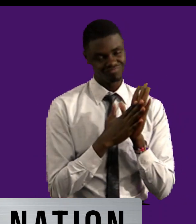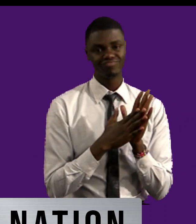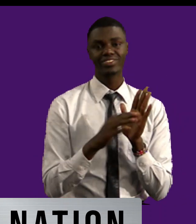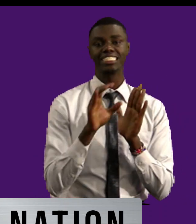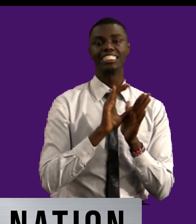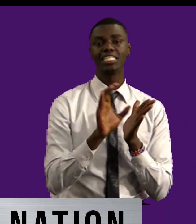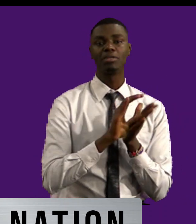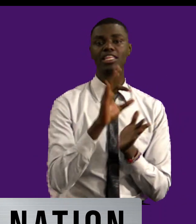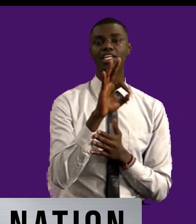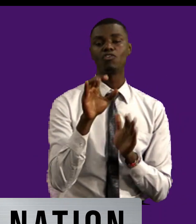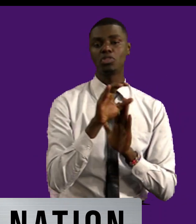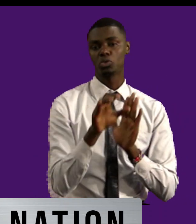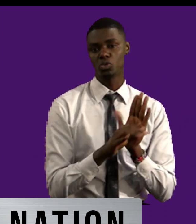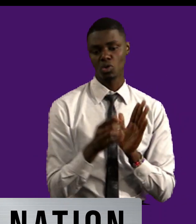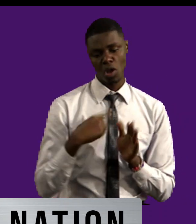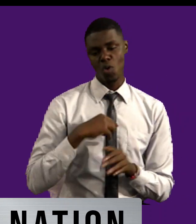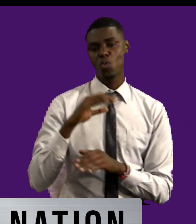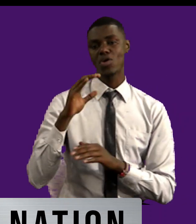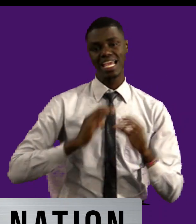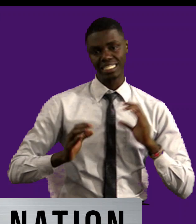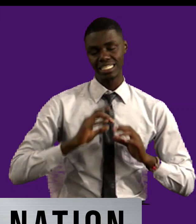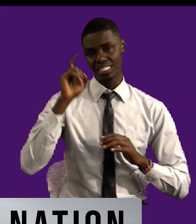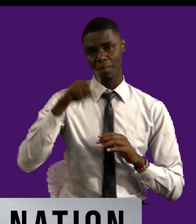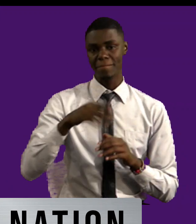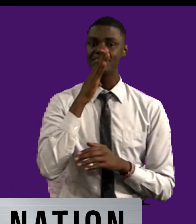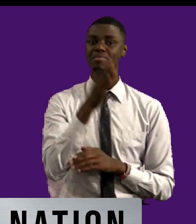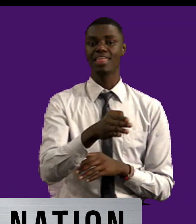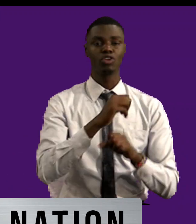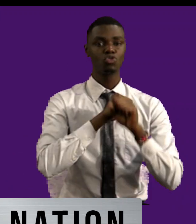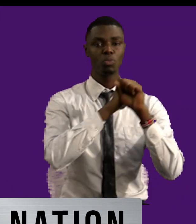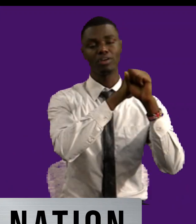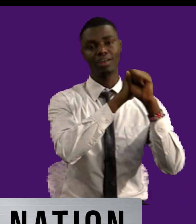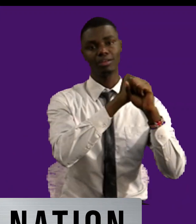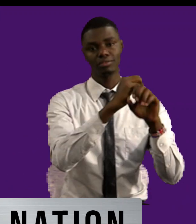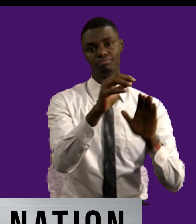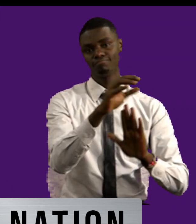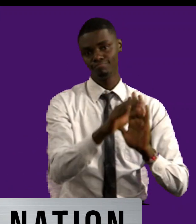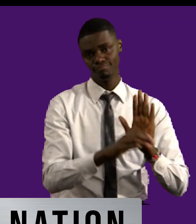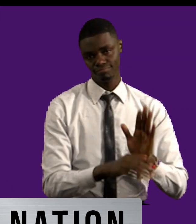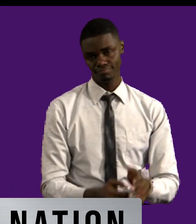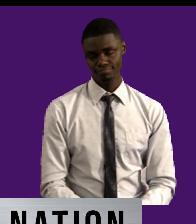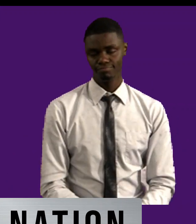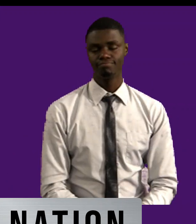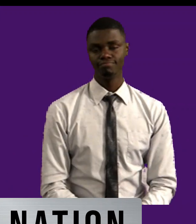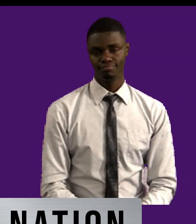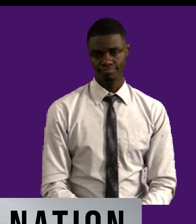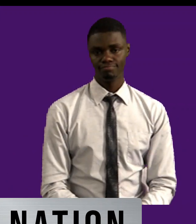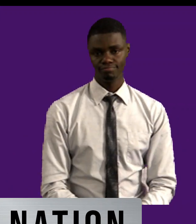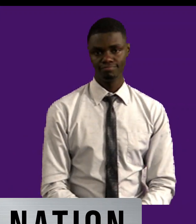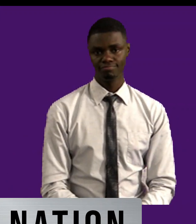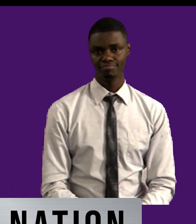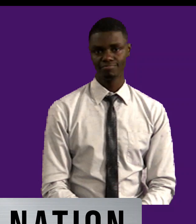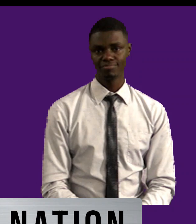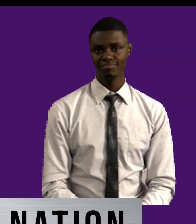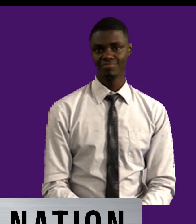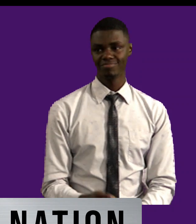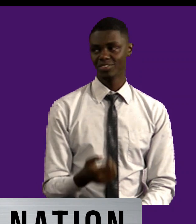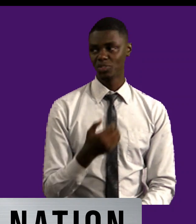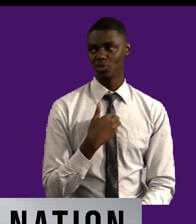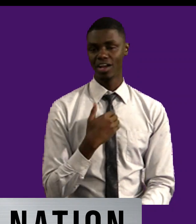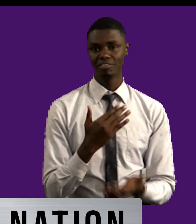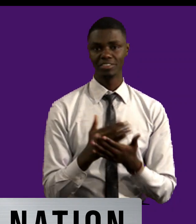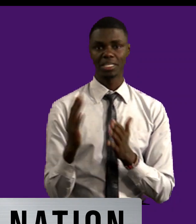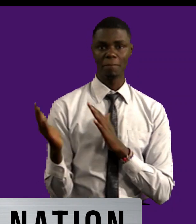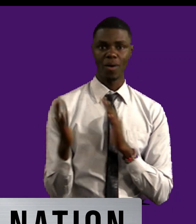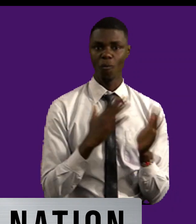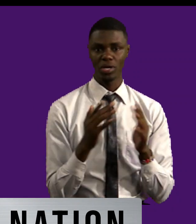of the constitution, that we as citizens must be there to protect the constitution. You seem to have some wind that they may